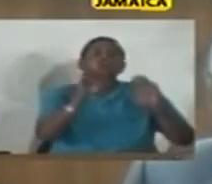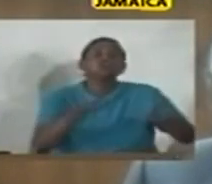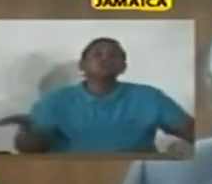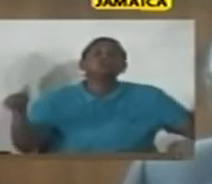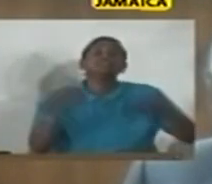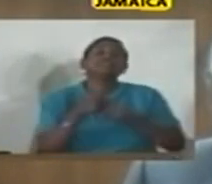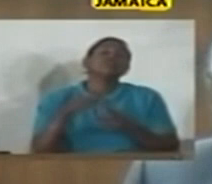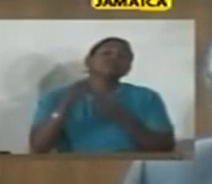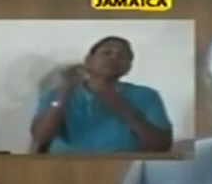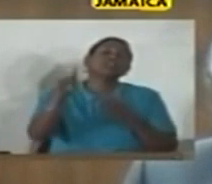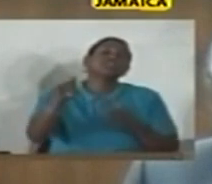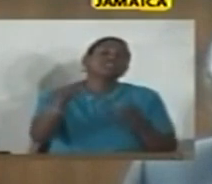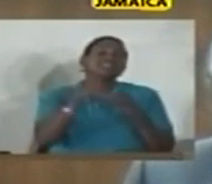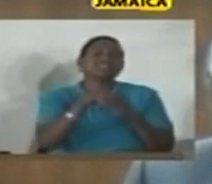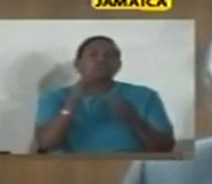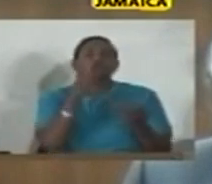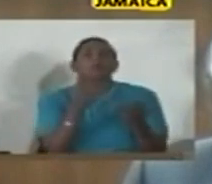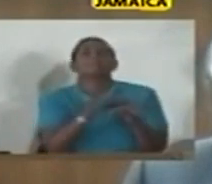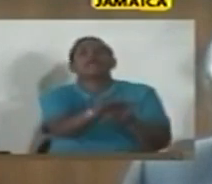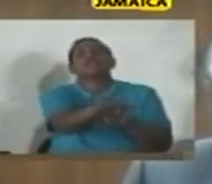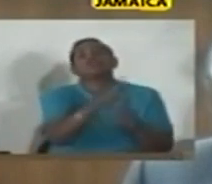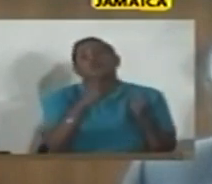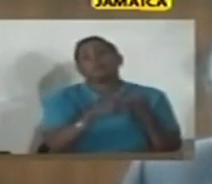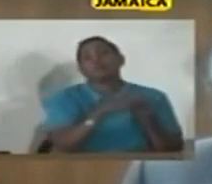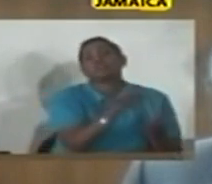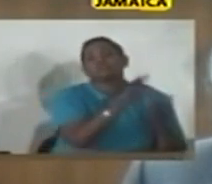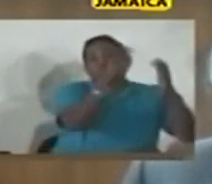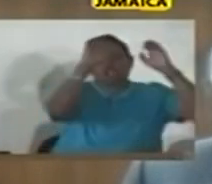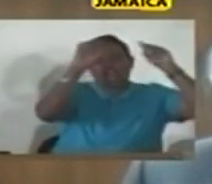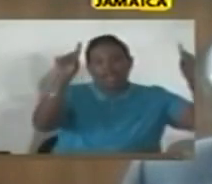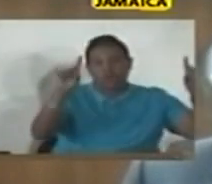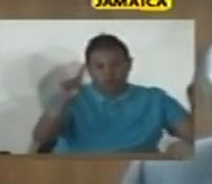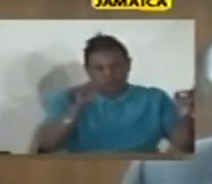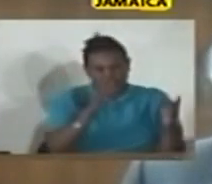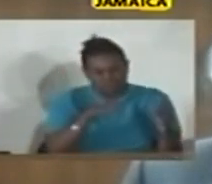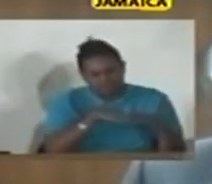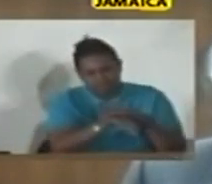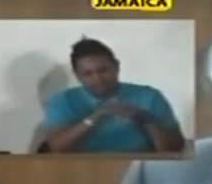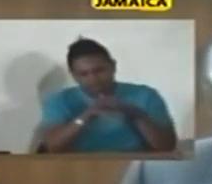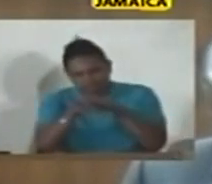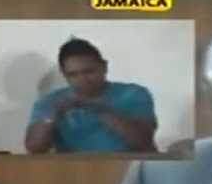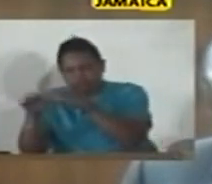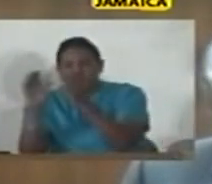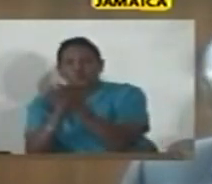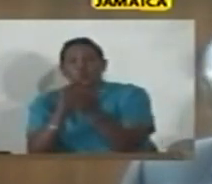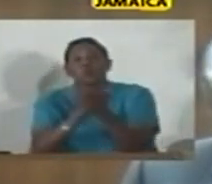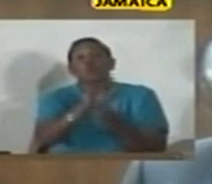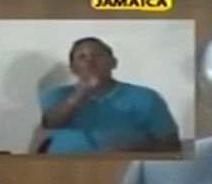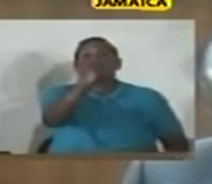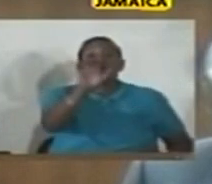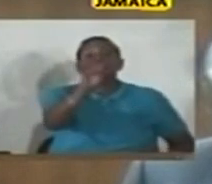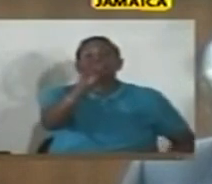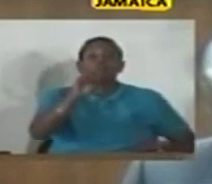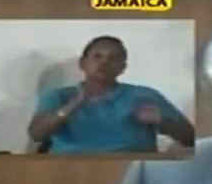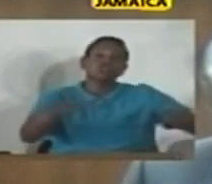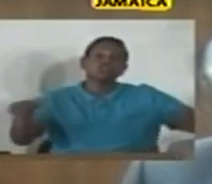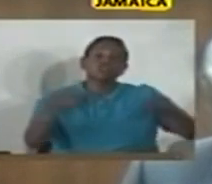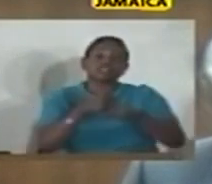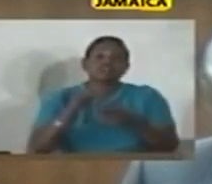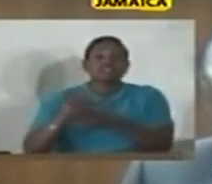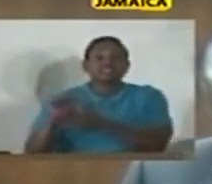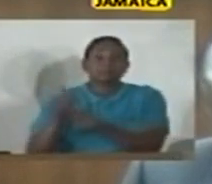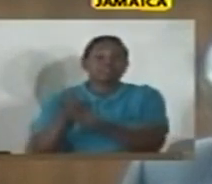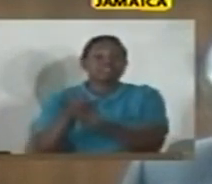children with special needs into mainstream and special education schools. 140 children with